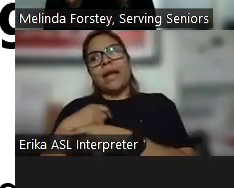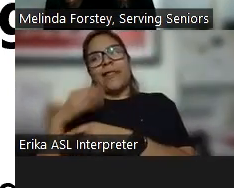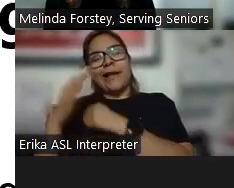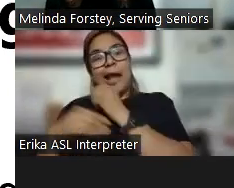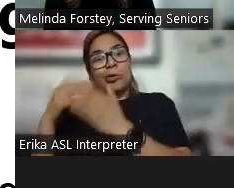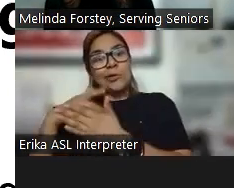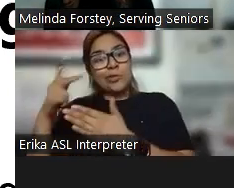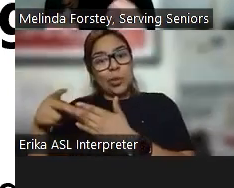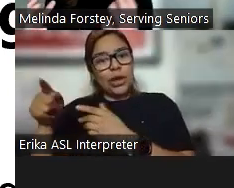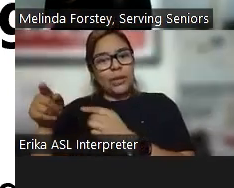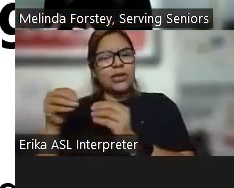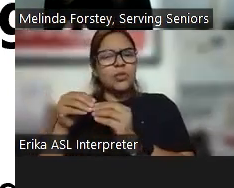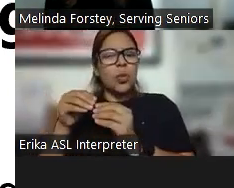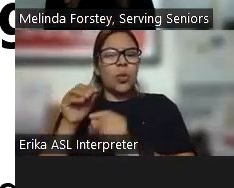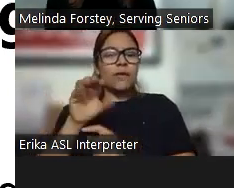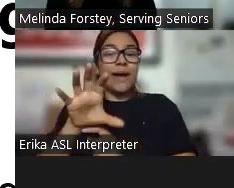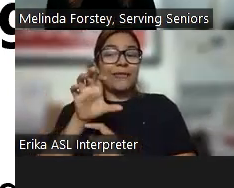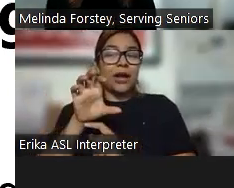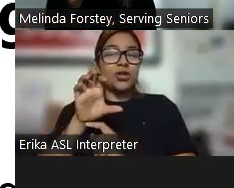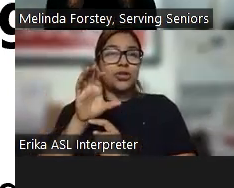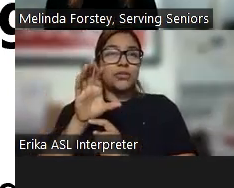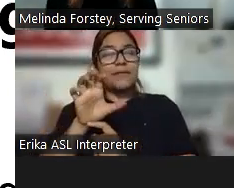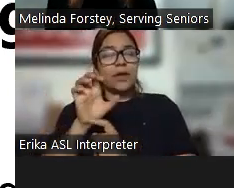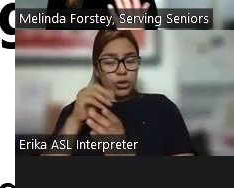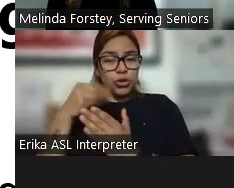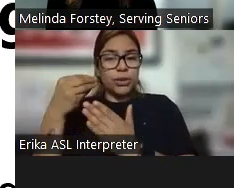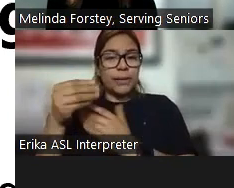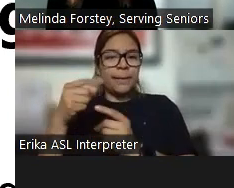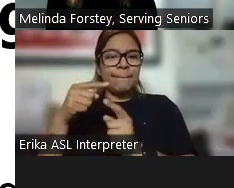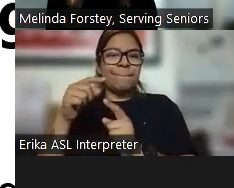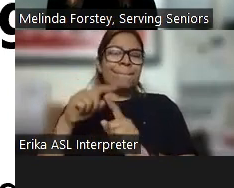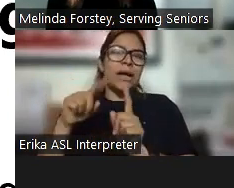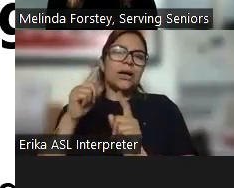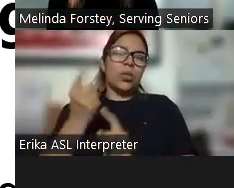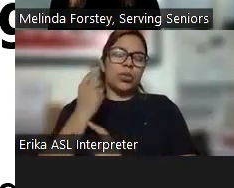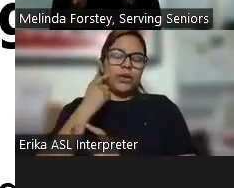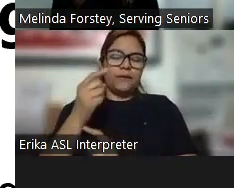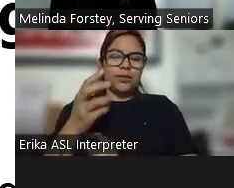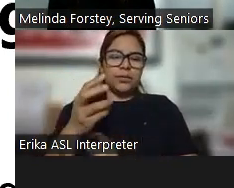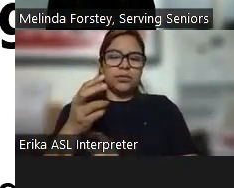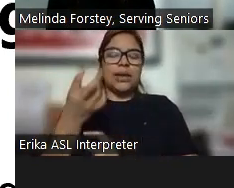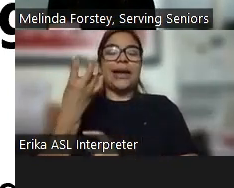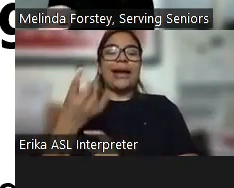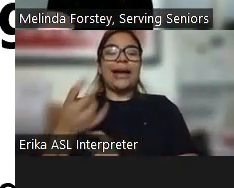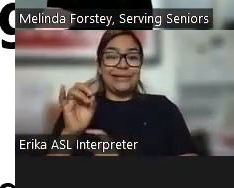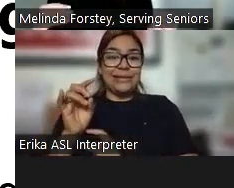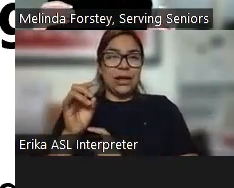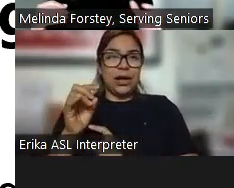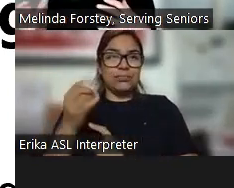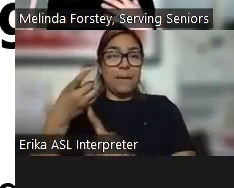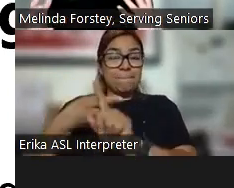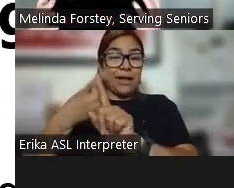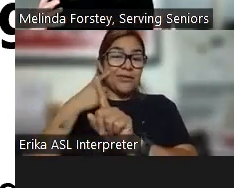18 months with a $500 per month flat rental subsidy. In terms